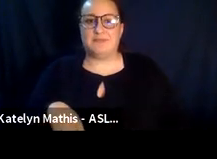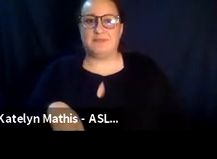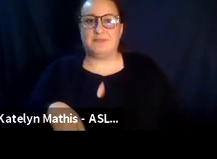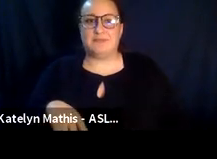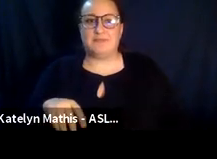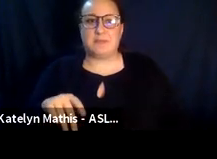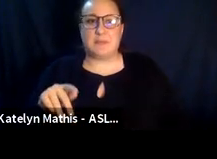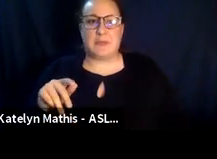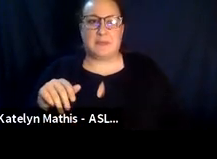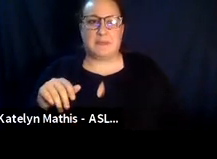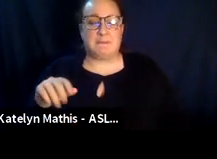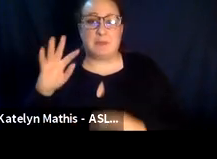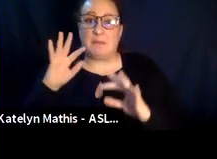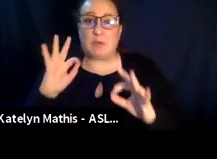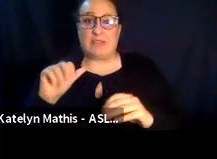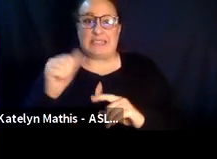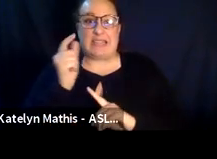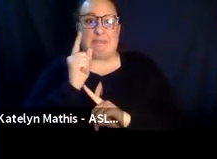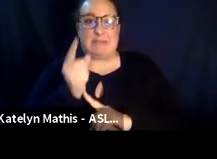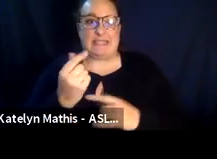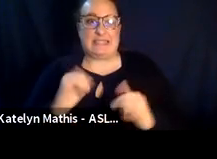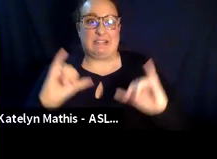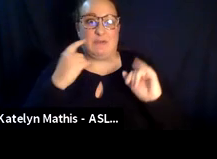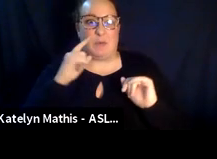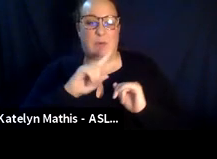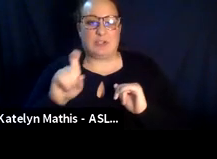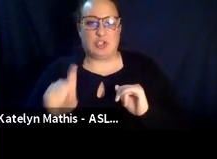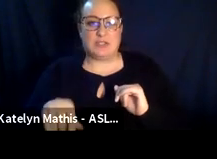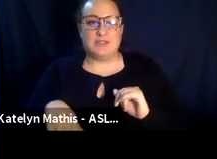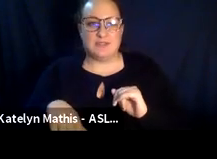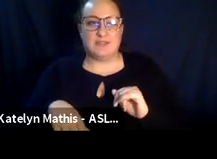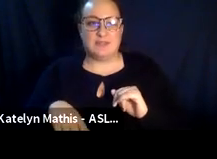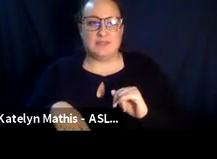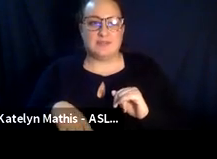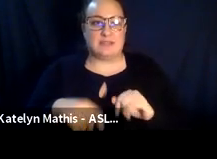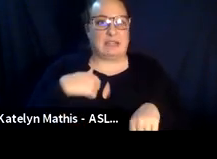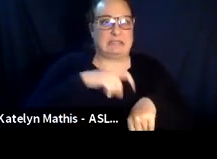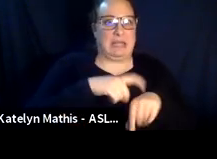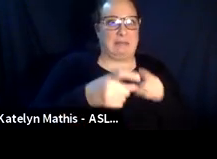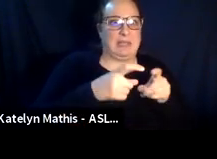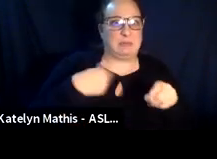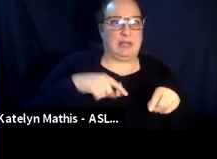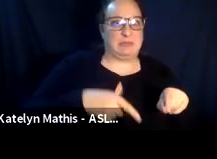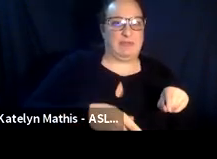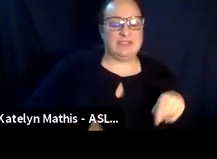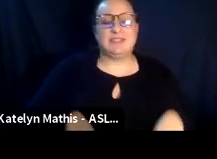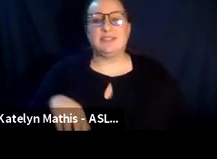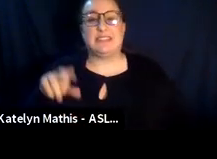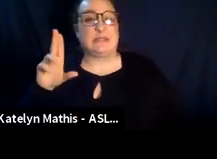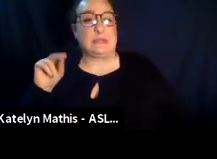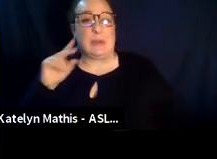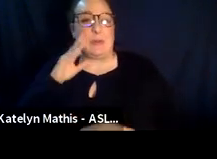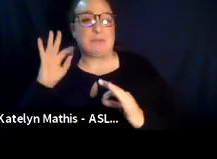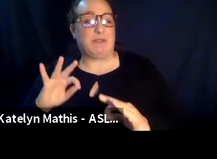perfect. We have 10 minutes here to do questions. Okay, good. My time management, I was a little nervous. And no, perfect. It